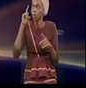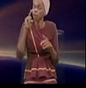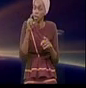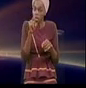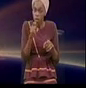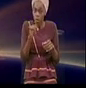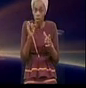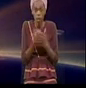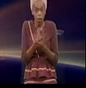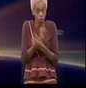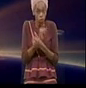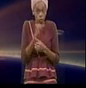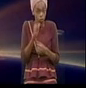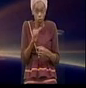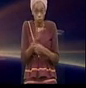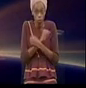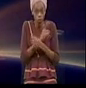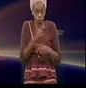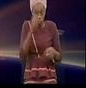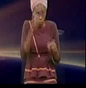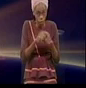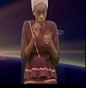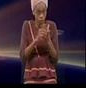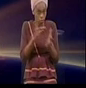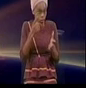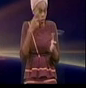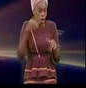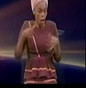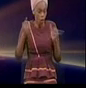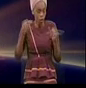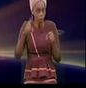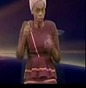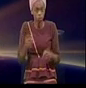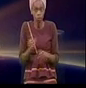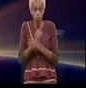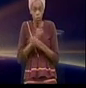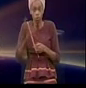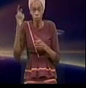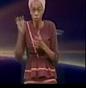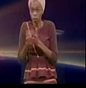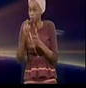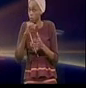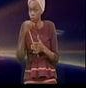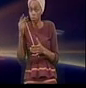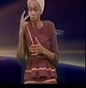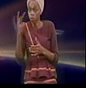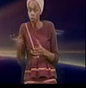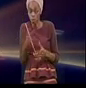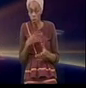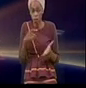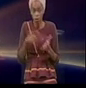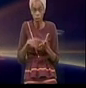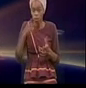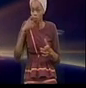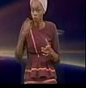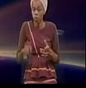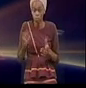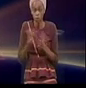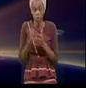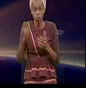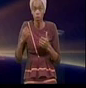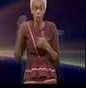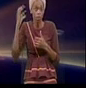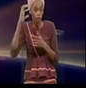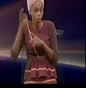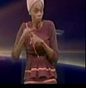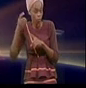brother whom he hath seen, how can he love God whom he hath not seen? And this commandment have we from him,